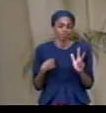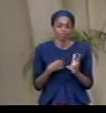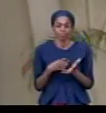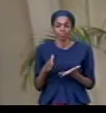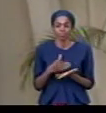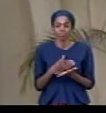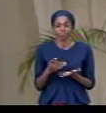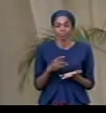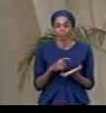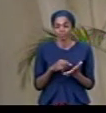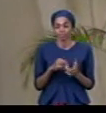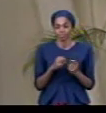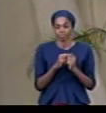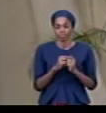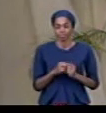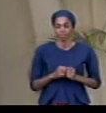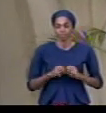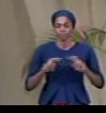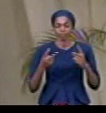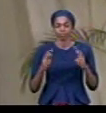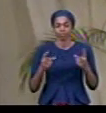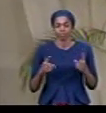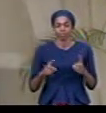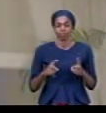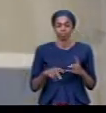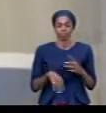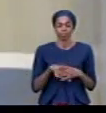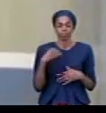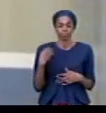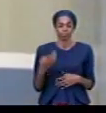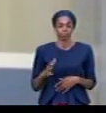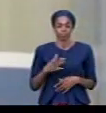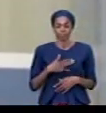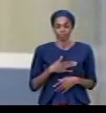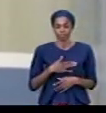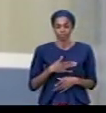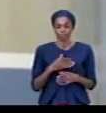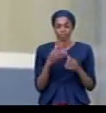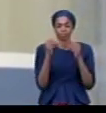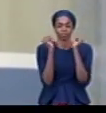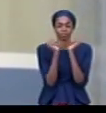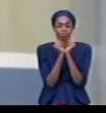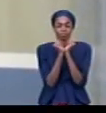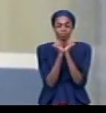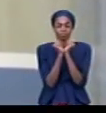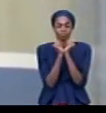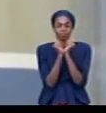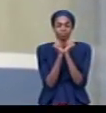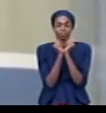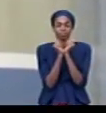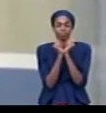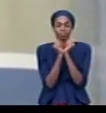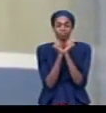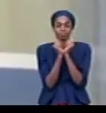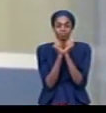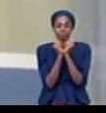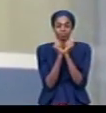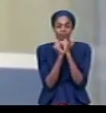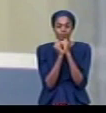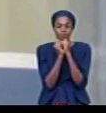My bondage, out of my bondage, sorrow and night, Jesus, I